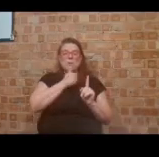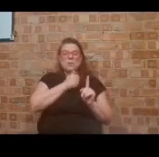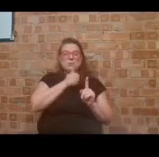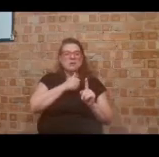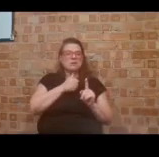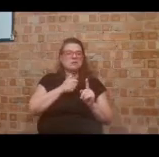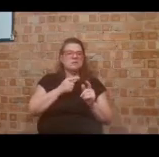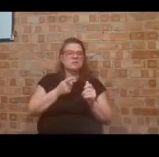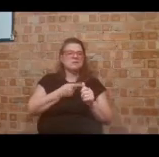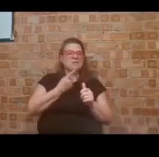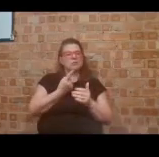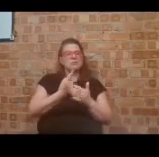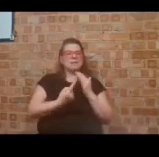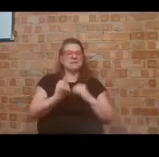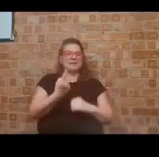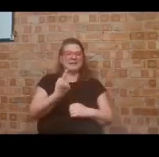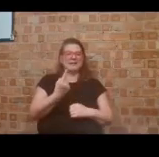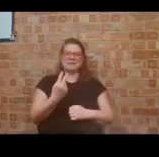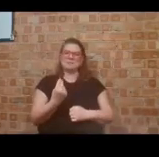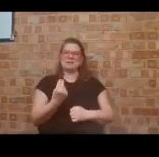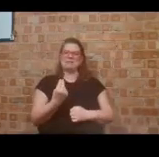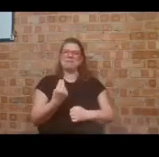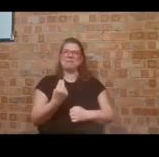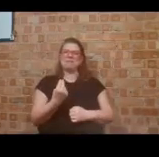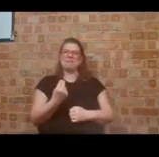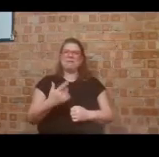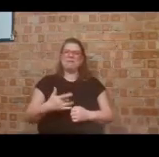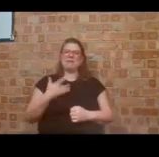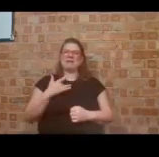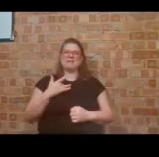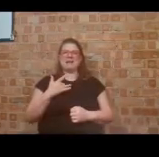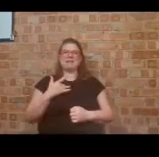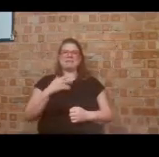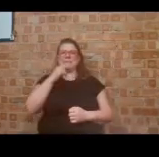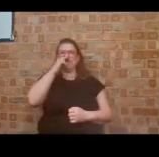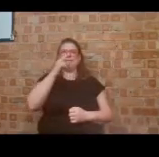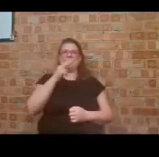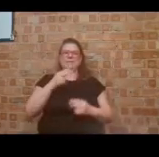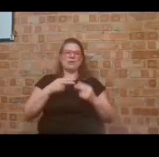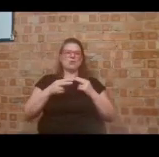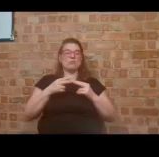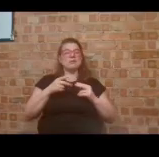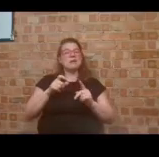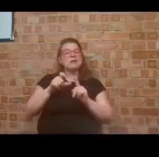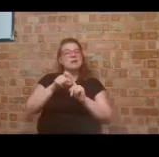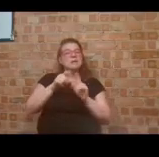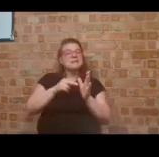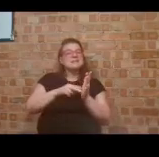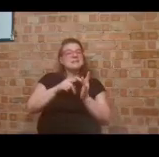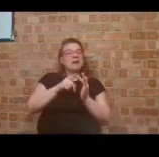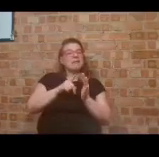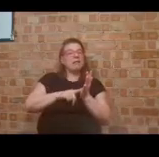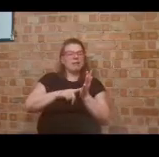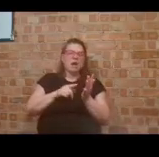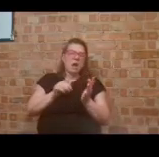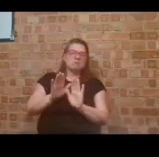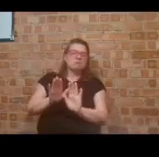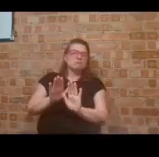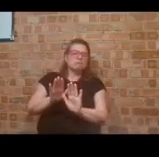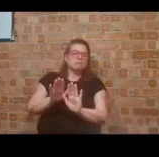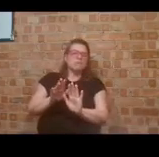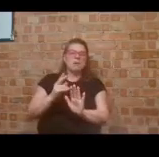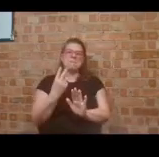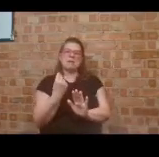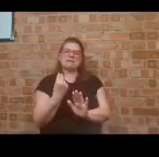default sounds like a bit of a pompous newsreader, to be honest. I'm not a big fan. His name's Daniel, and I'm sure he means well, but I'm not